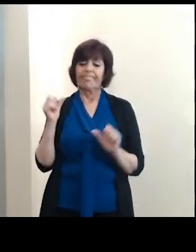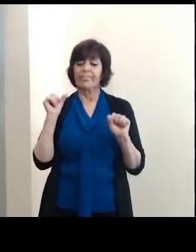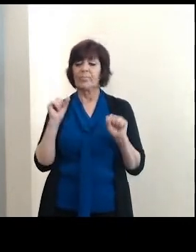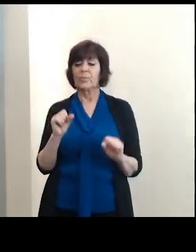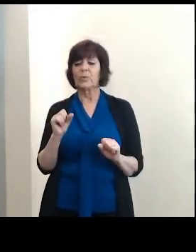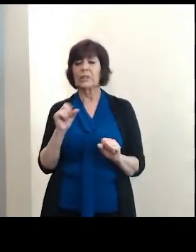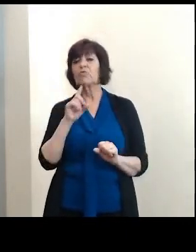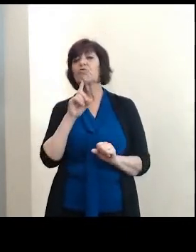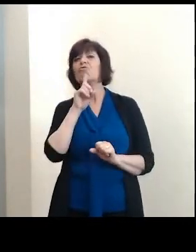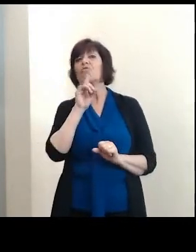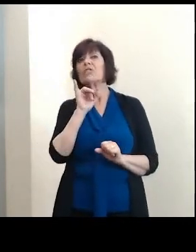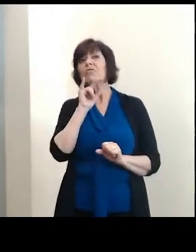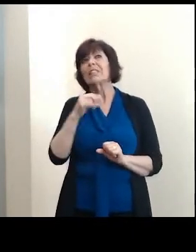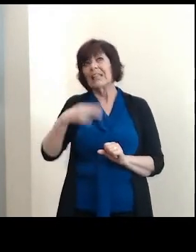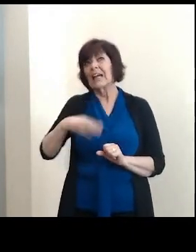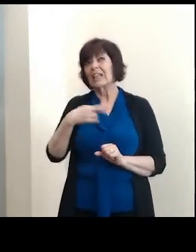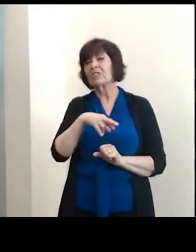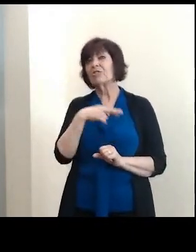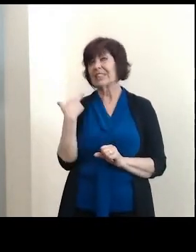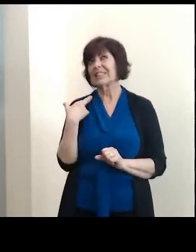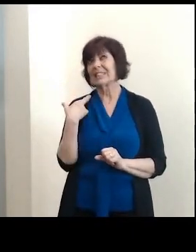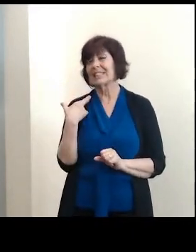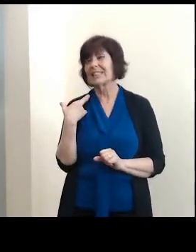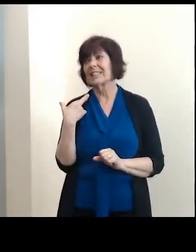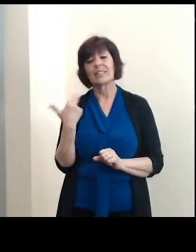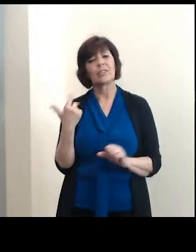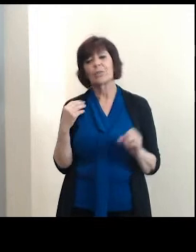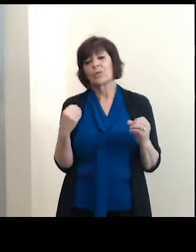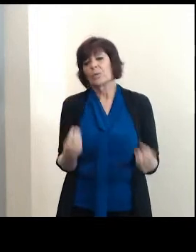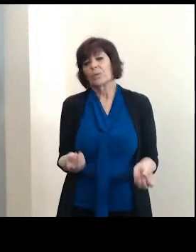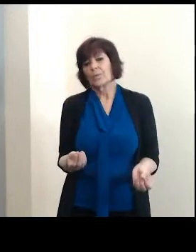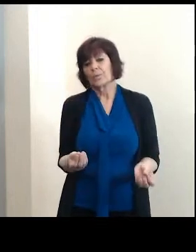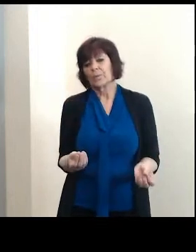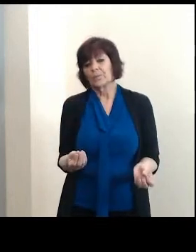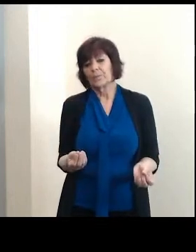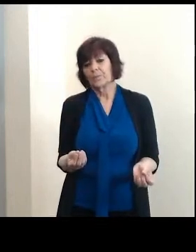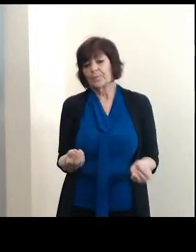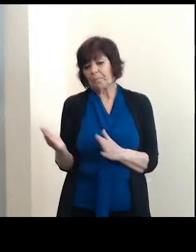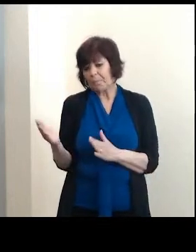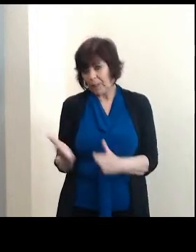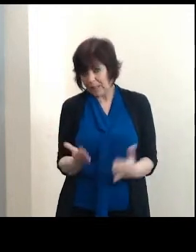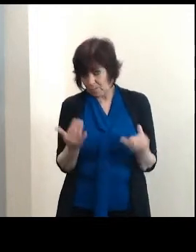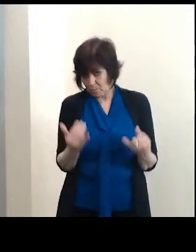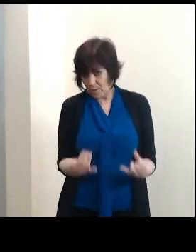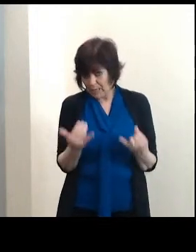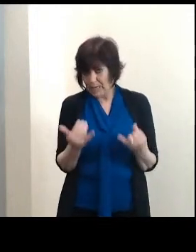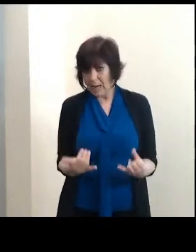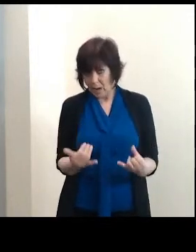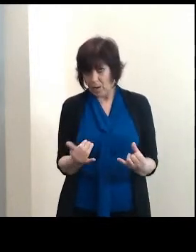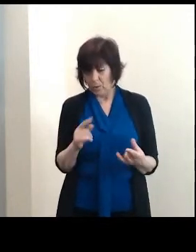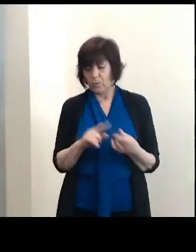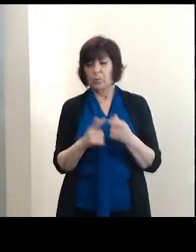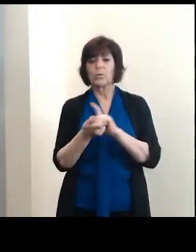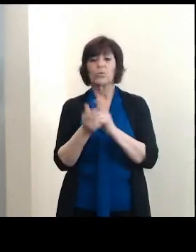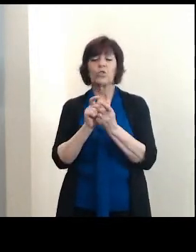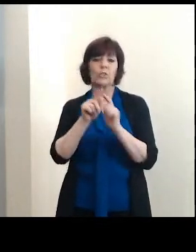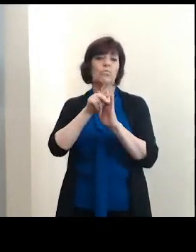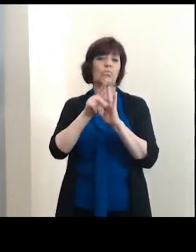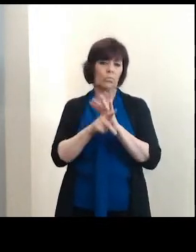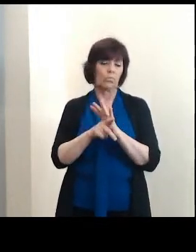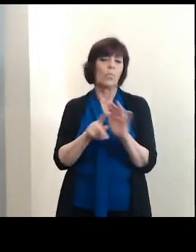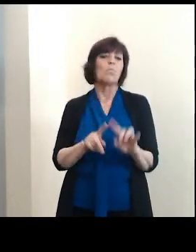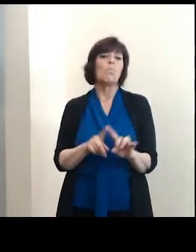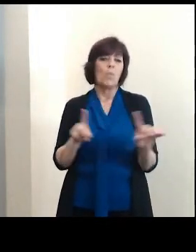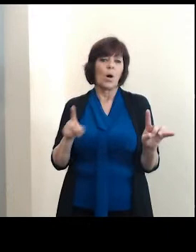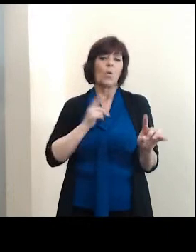a super high risk of transmission, and there's no plans at this point to change the protocol, but we